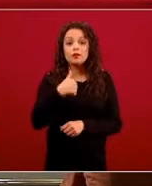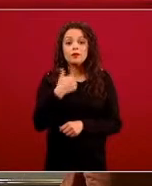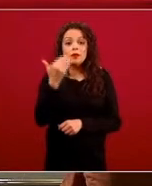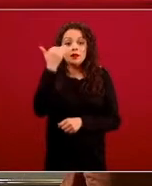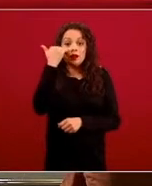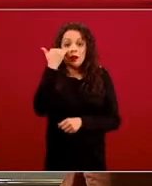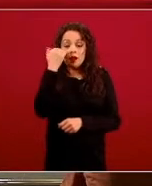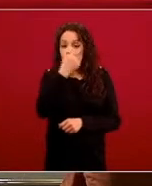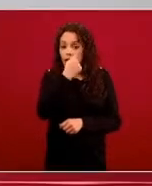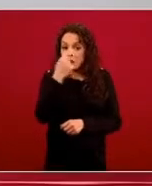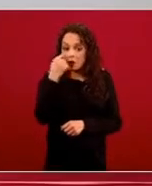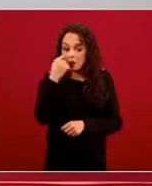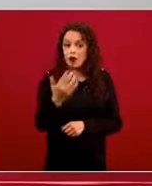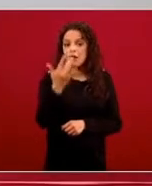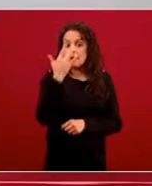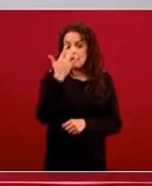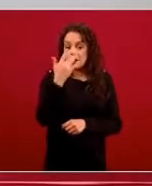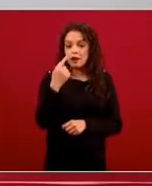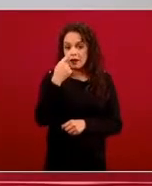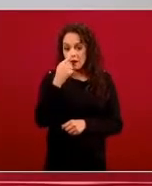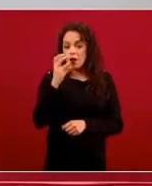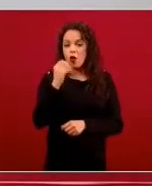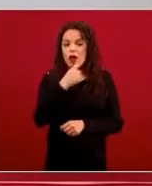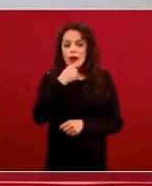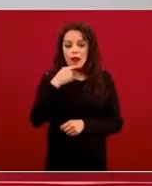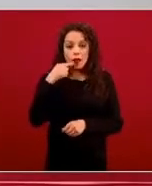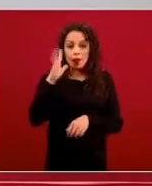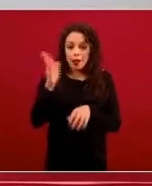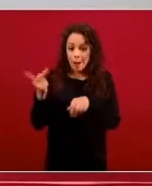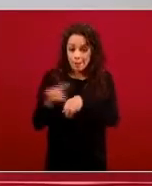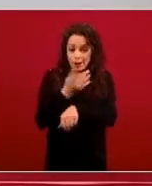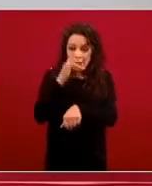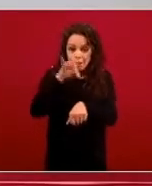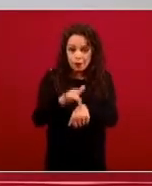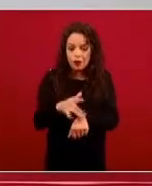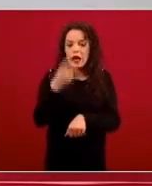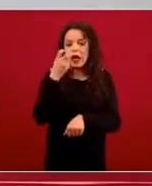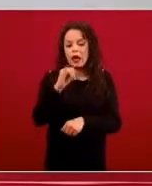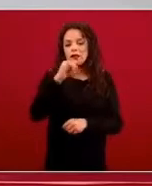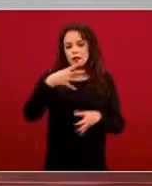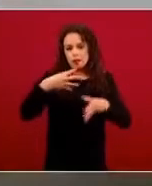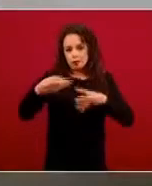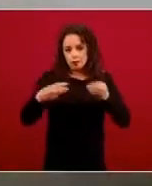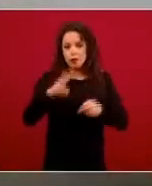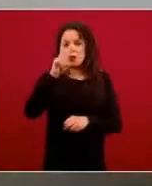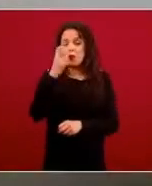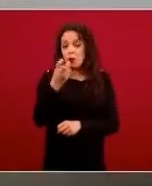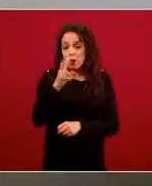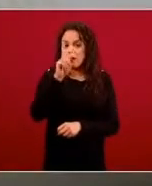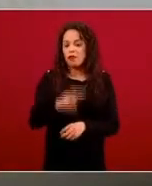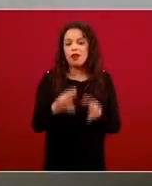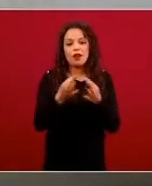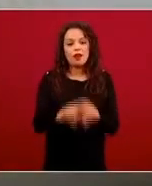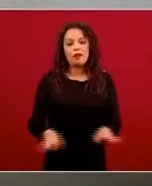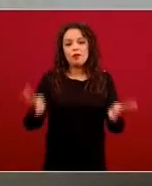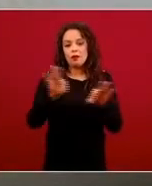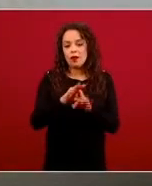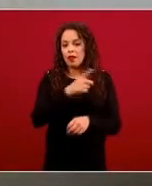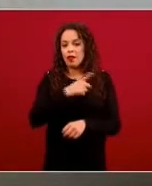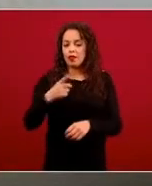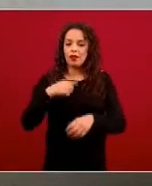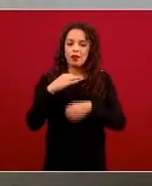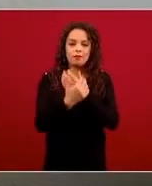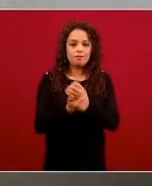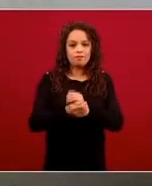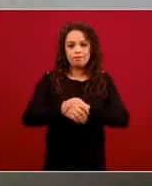it's also not gonna jump from your hands to your body. That only happens when you touch your eyes, your mouth,